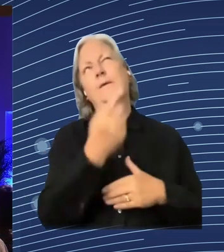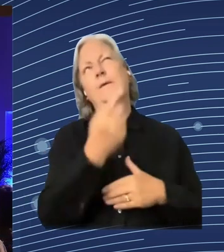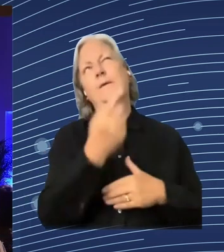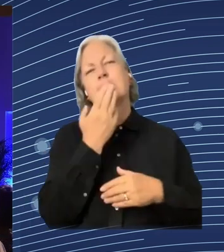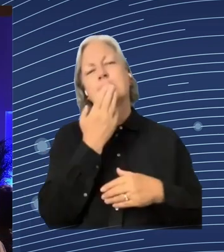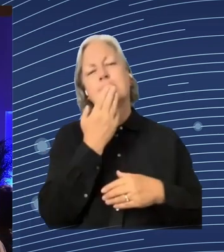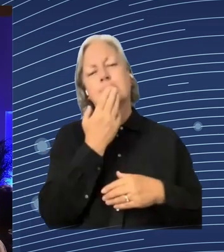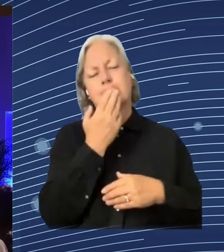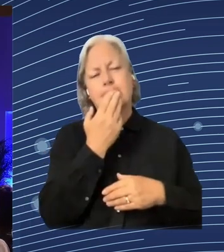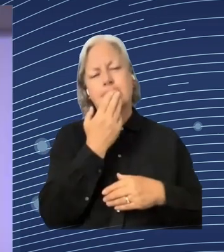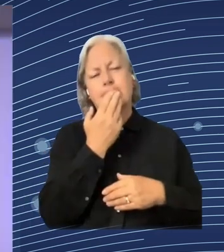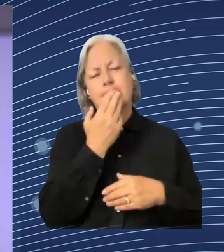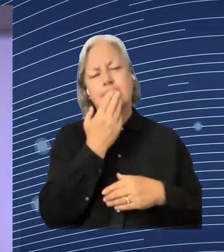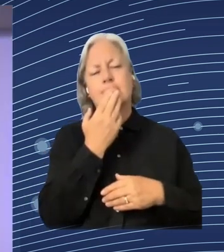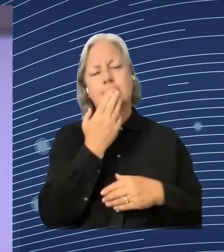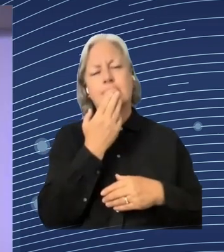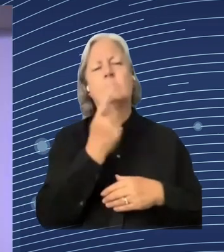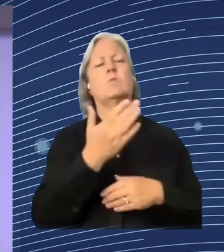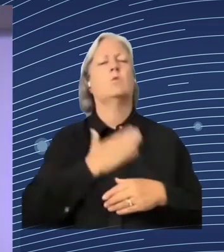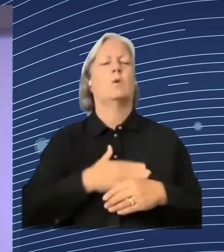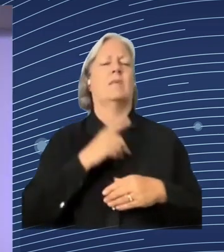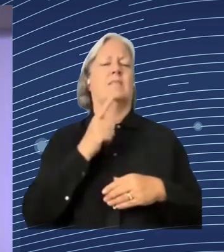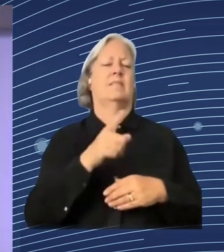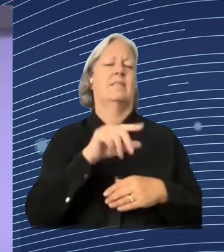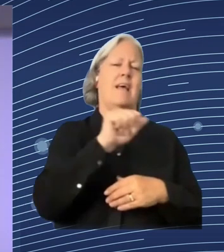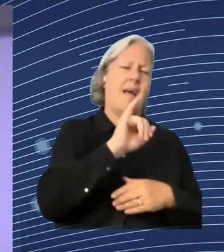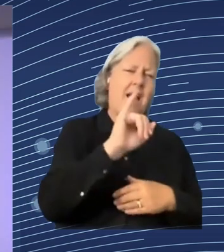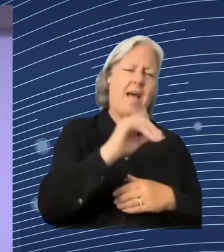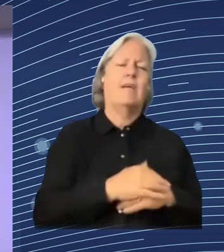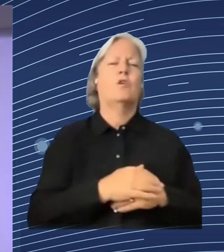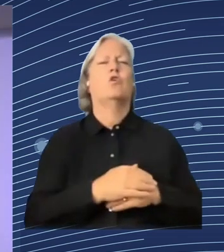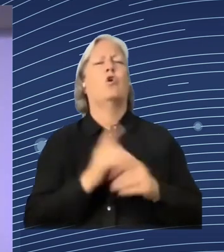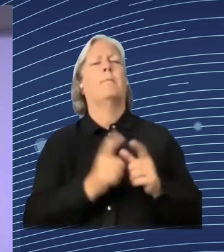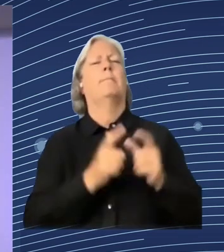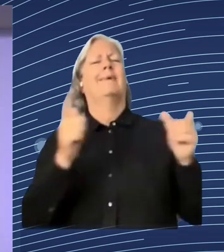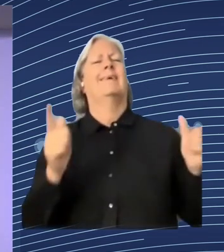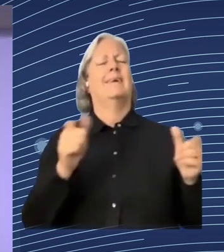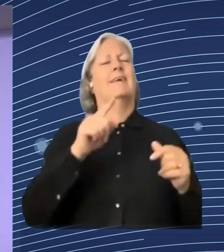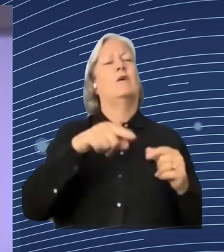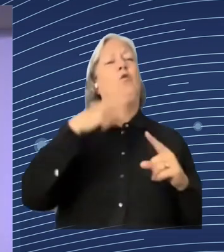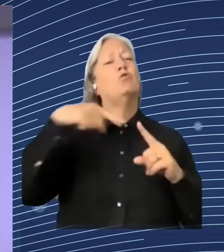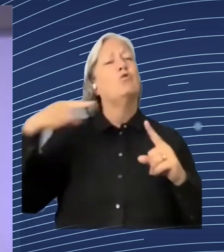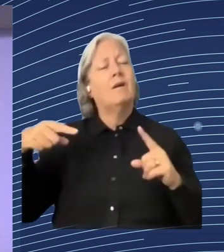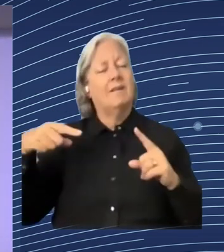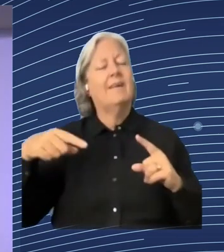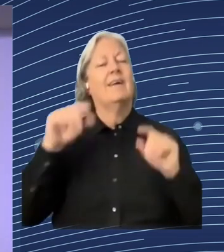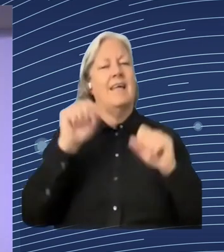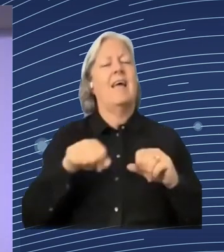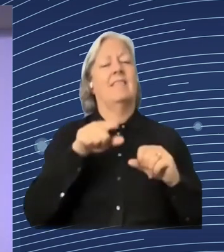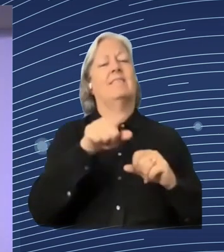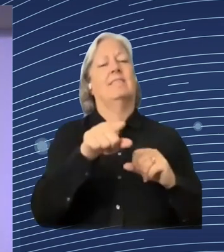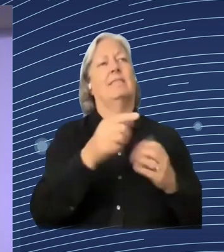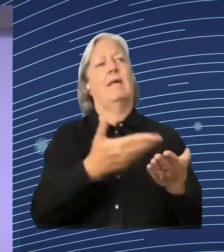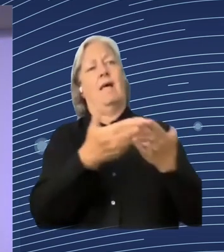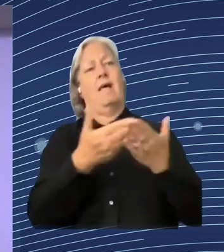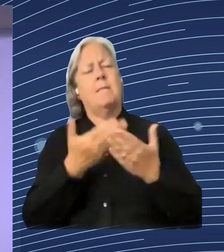using big data and AI, we can make better working conditions.